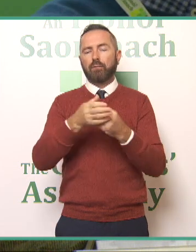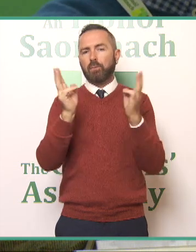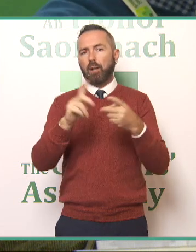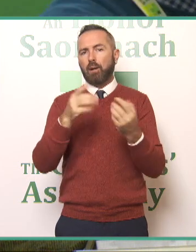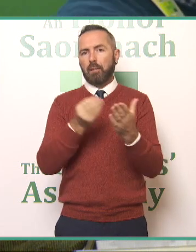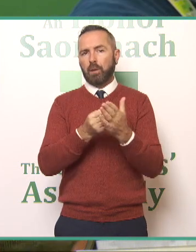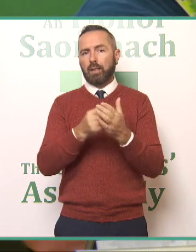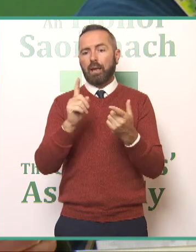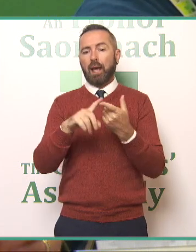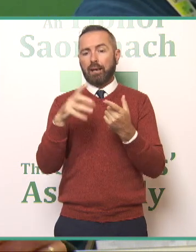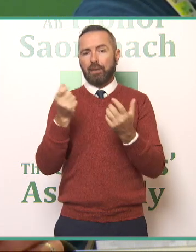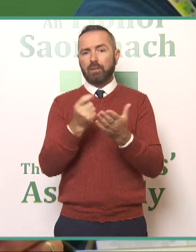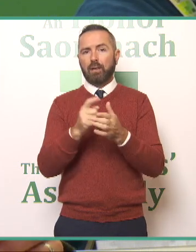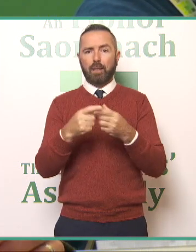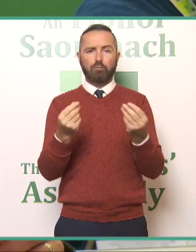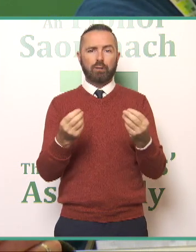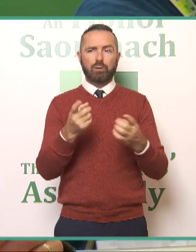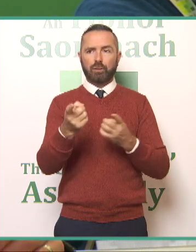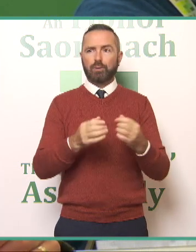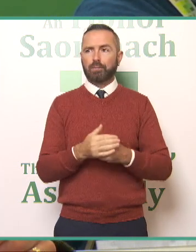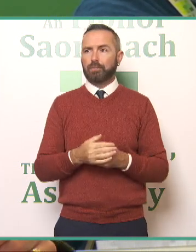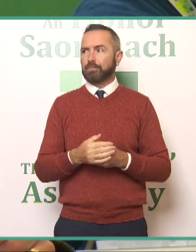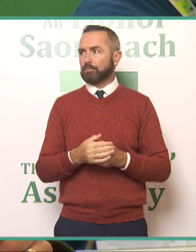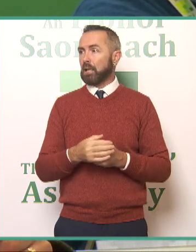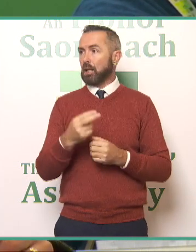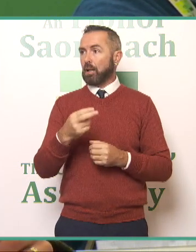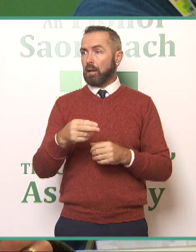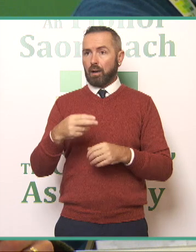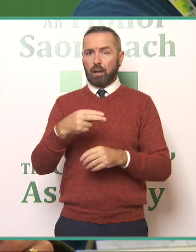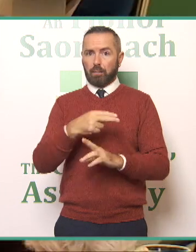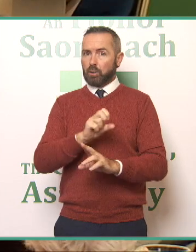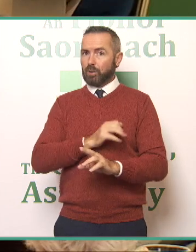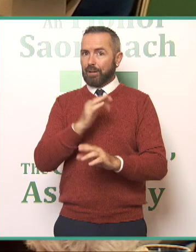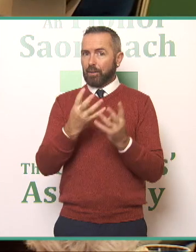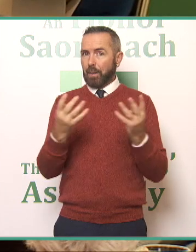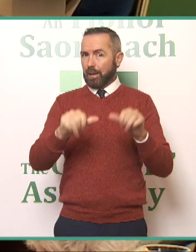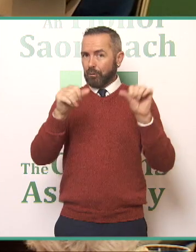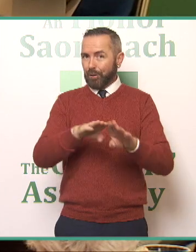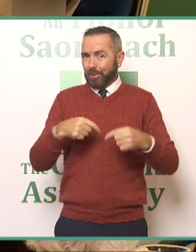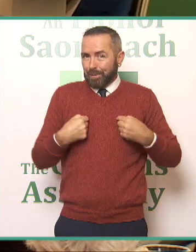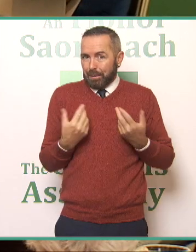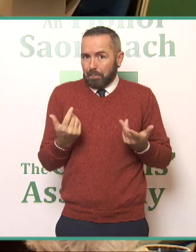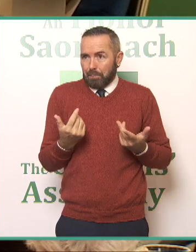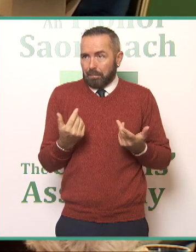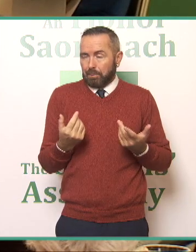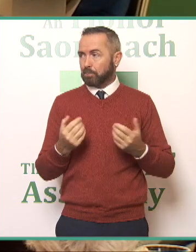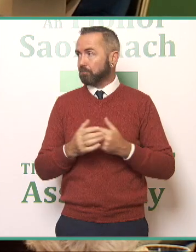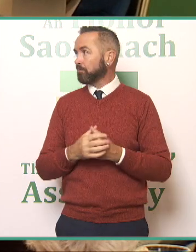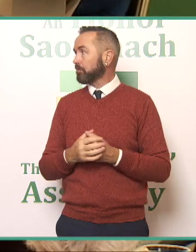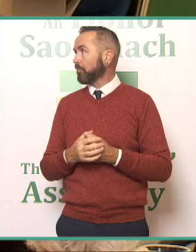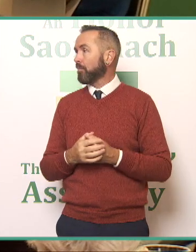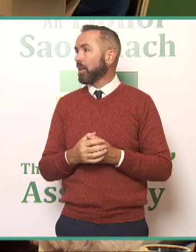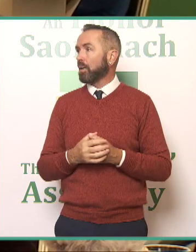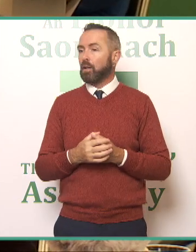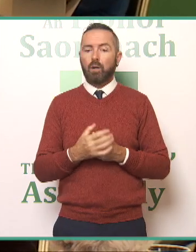and having the time and resources to do that. I don't know if other people on the panel would agree with that, but that's just what I think. Just one other